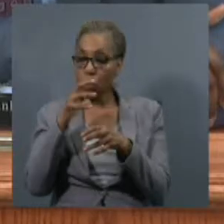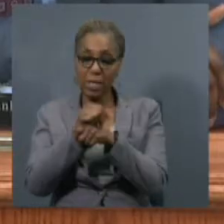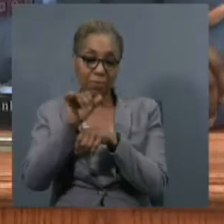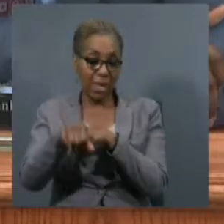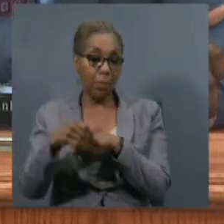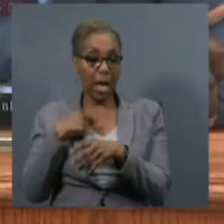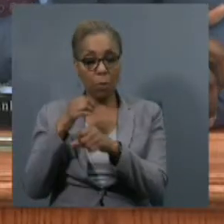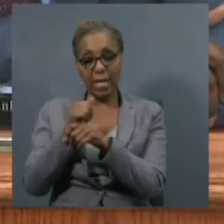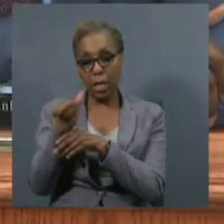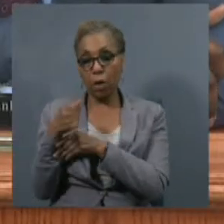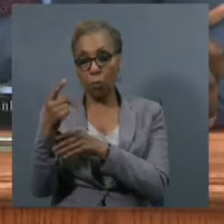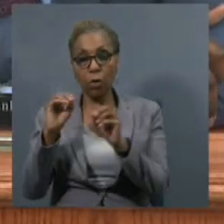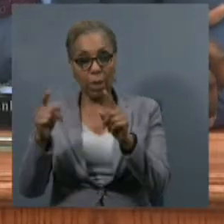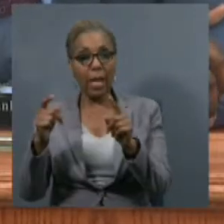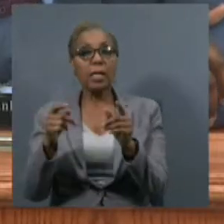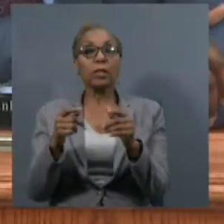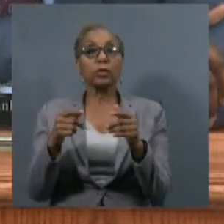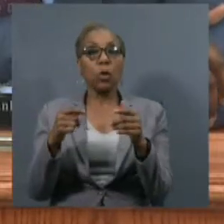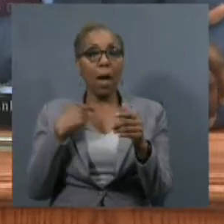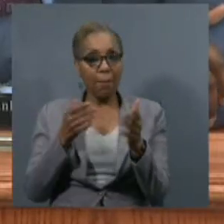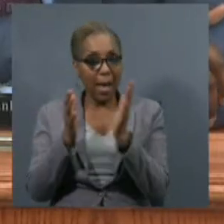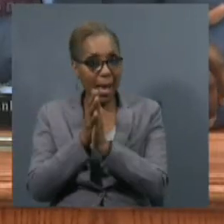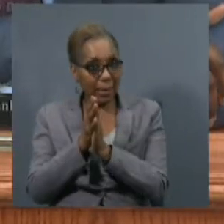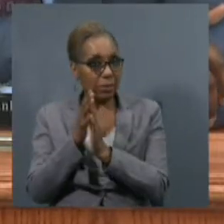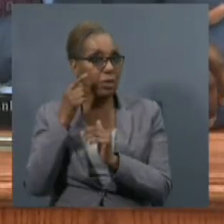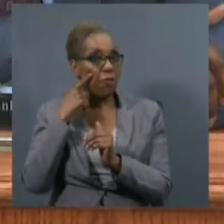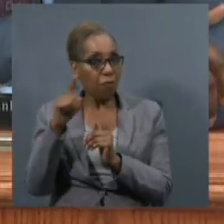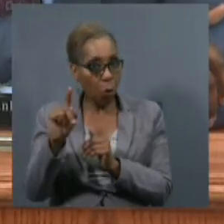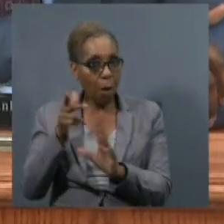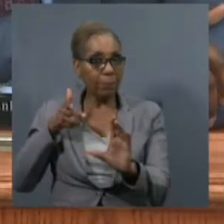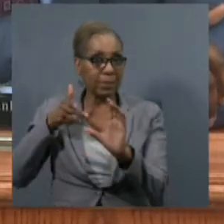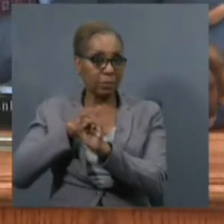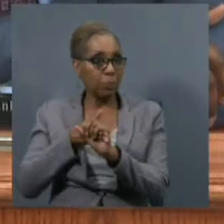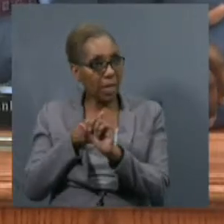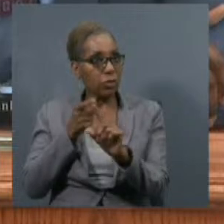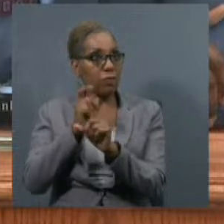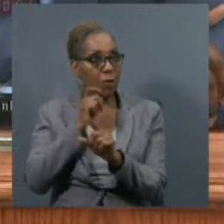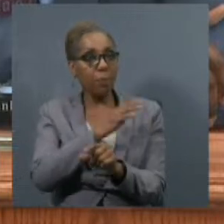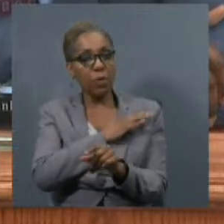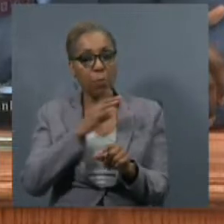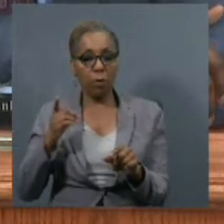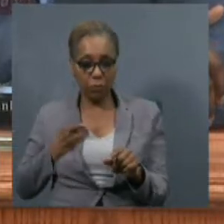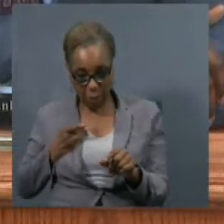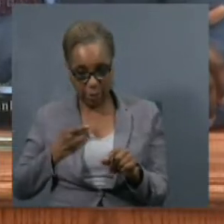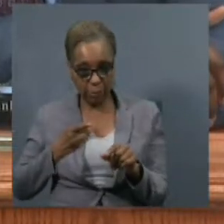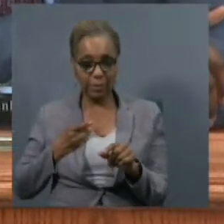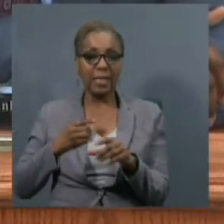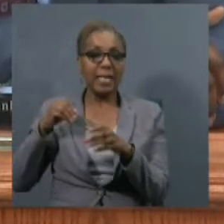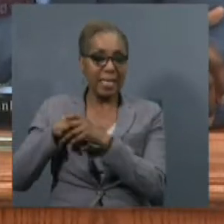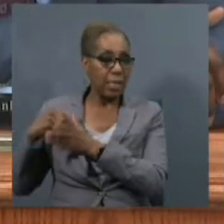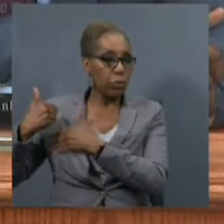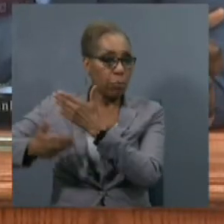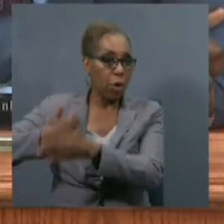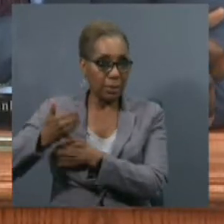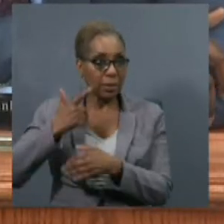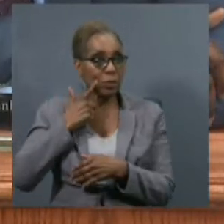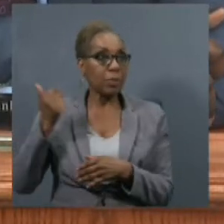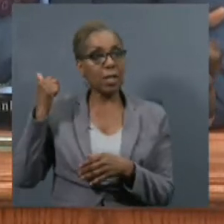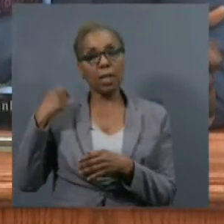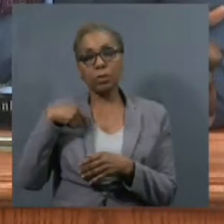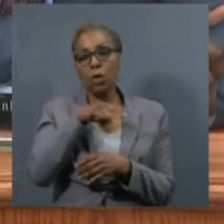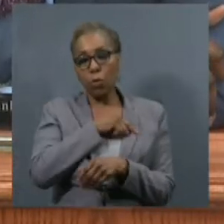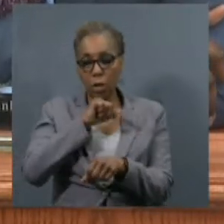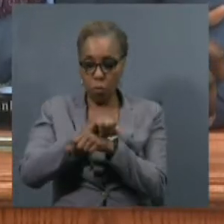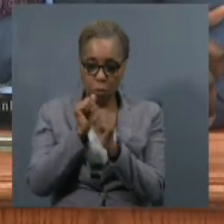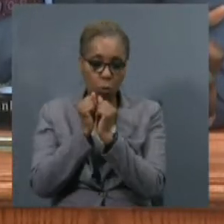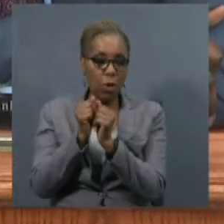one. So what I'm asking for is a participation from the board of directors in the process, because we